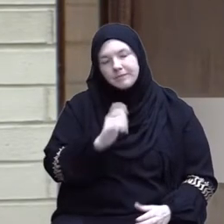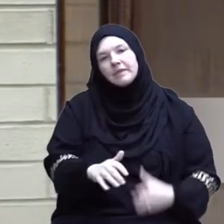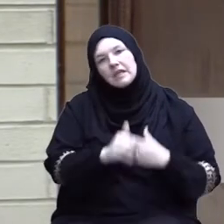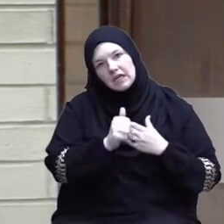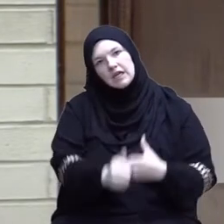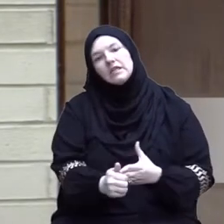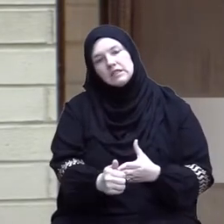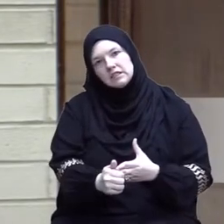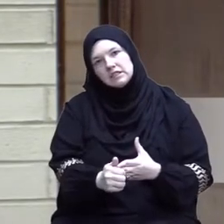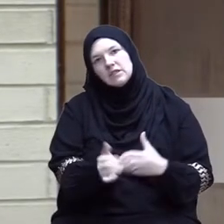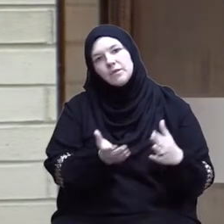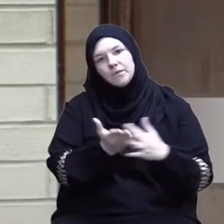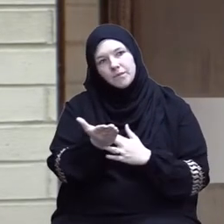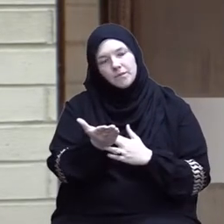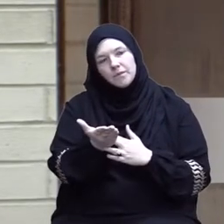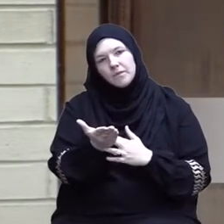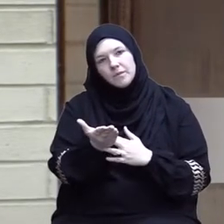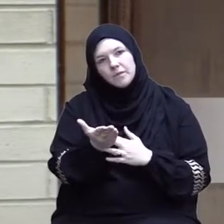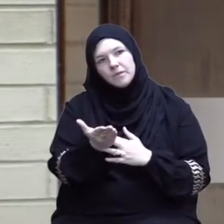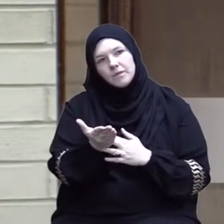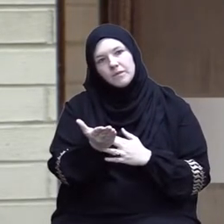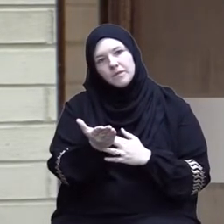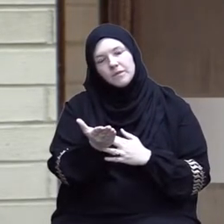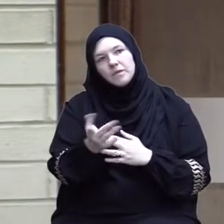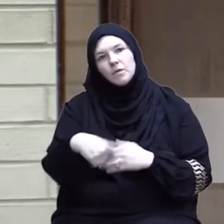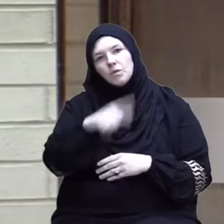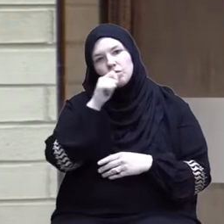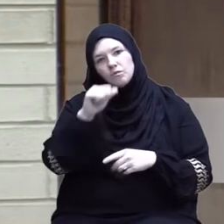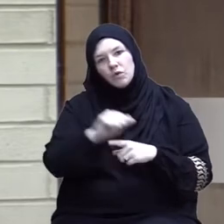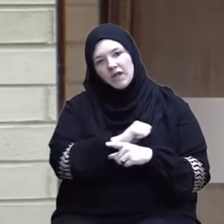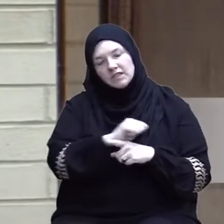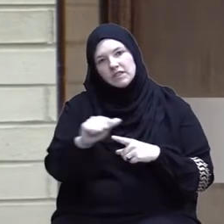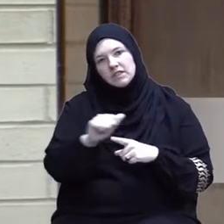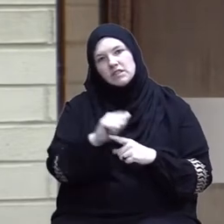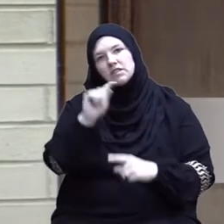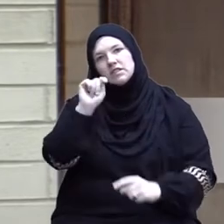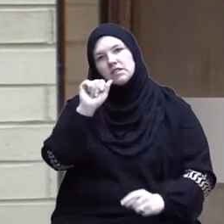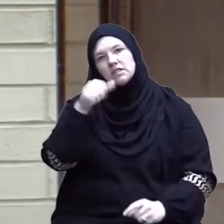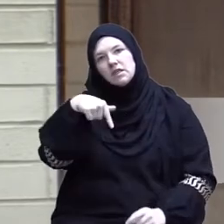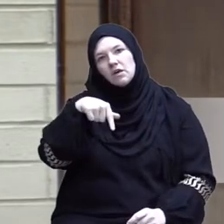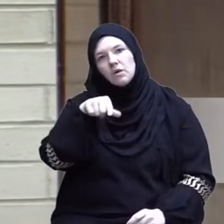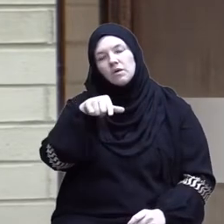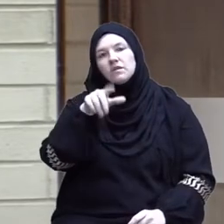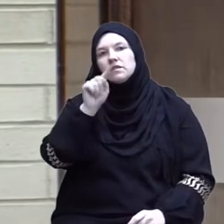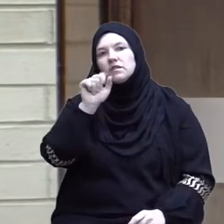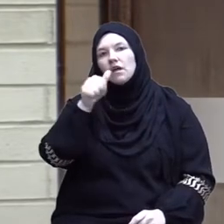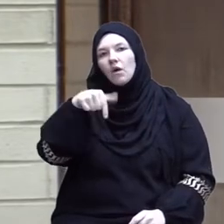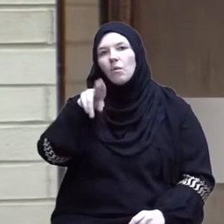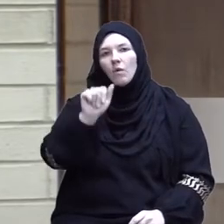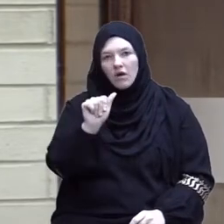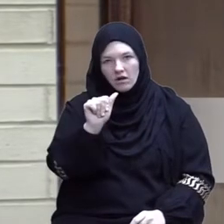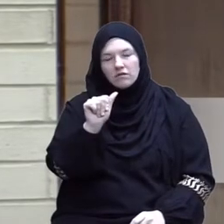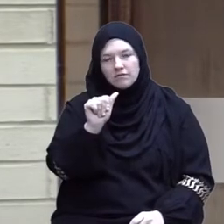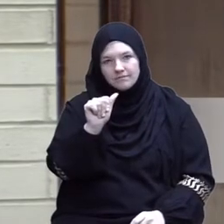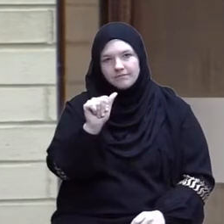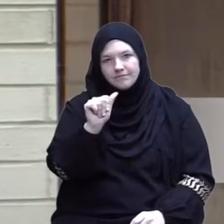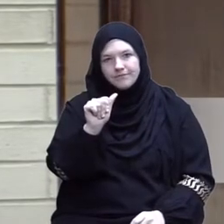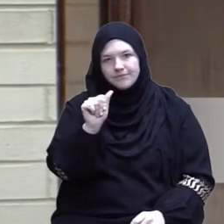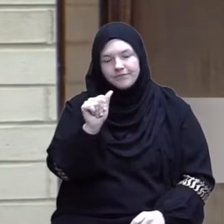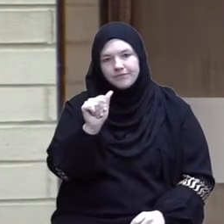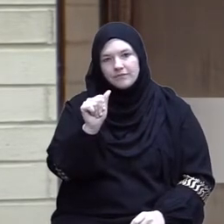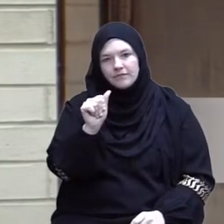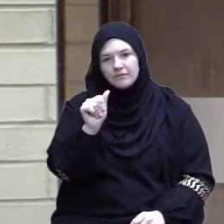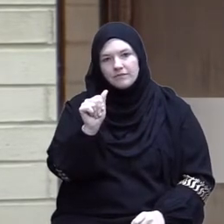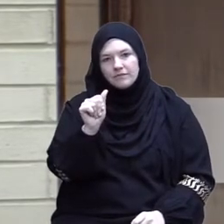guidance to those who practice taqwa, piety and righteousness,